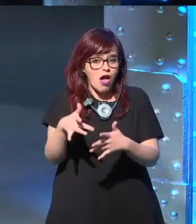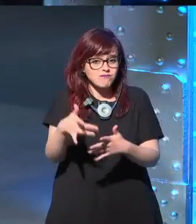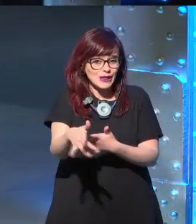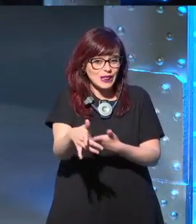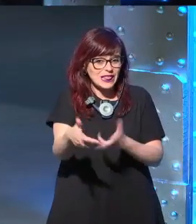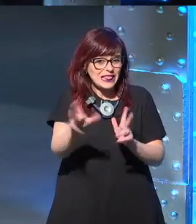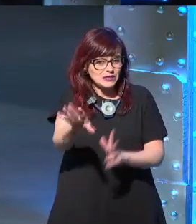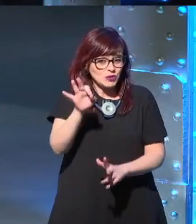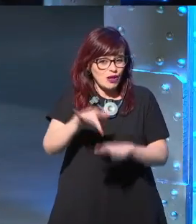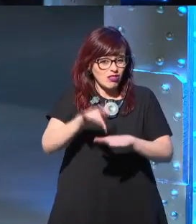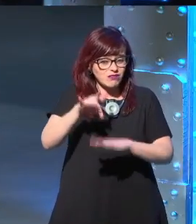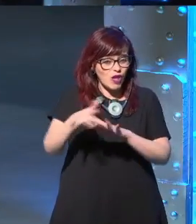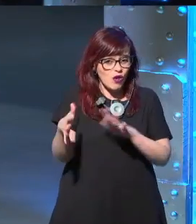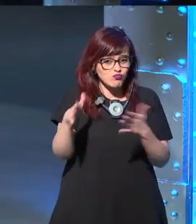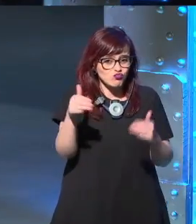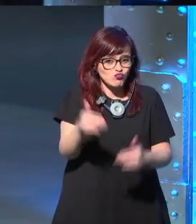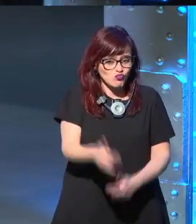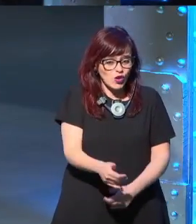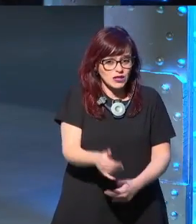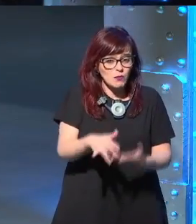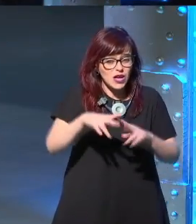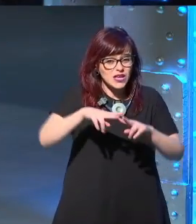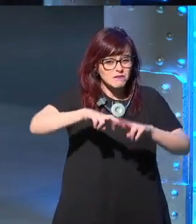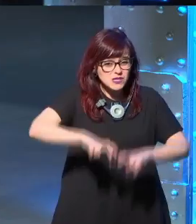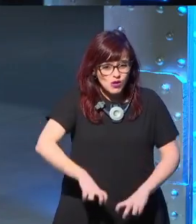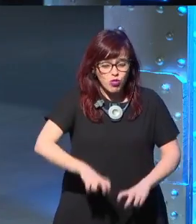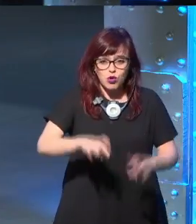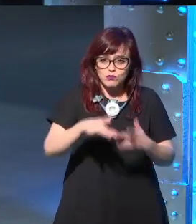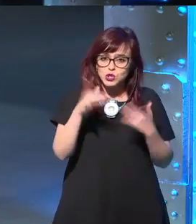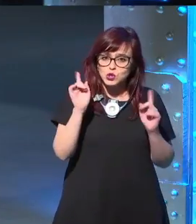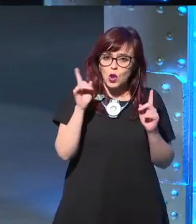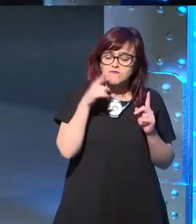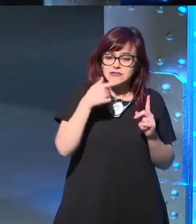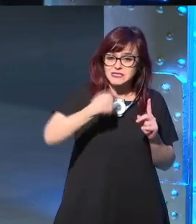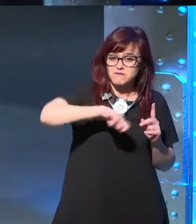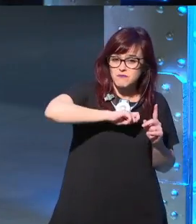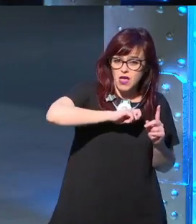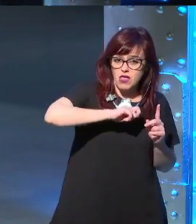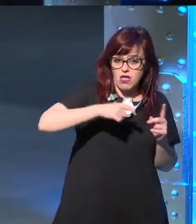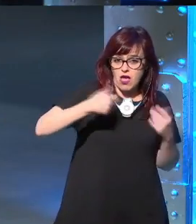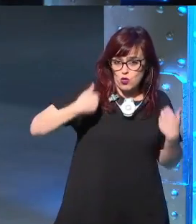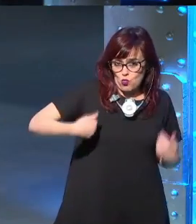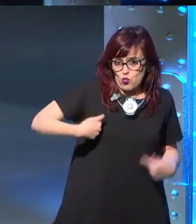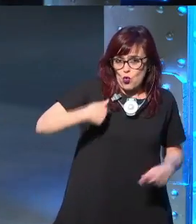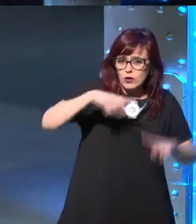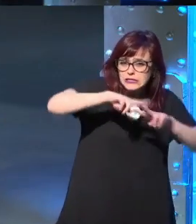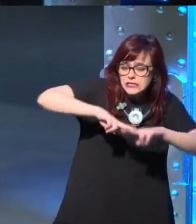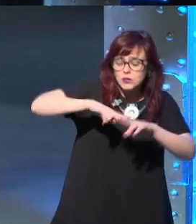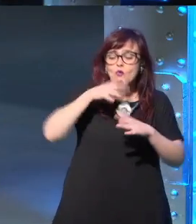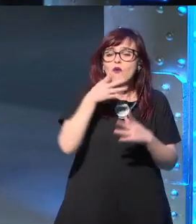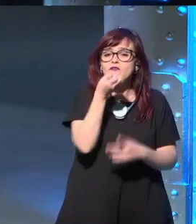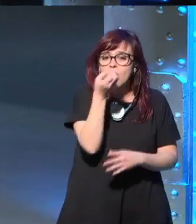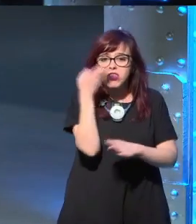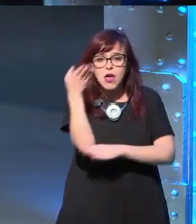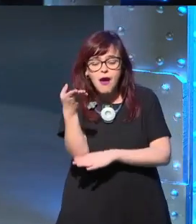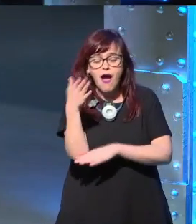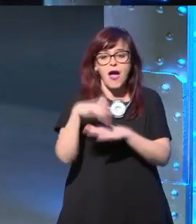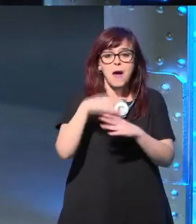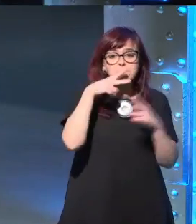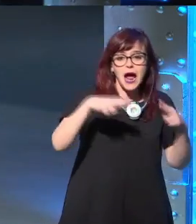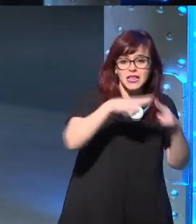in my research, I had to not only come here, but go to Florence, where there's some, and Paris, and Venice,